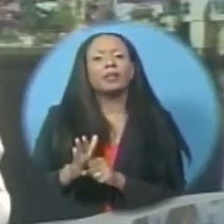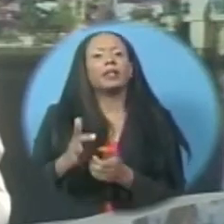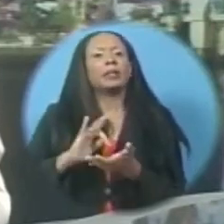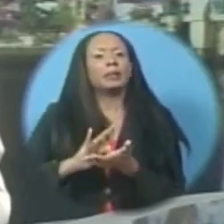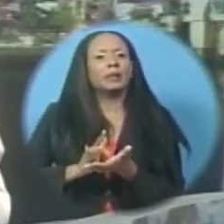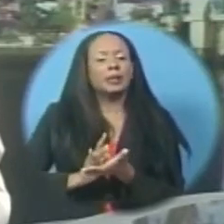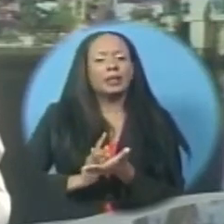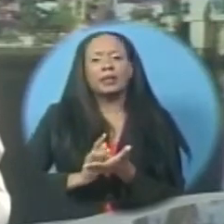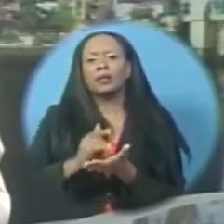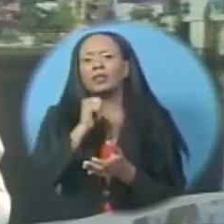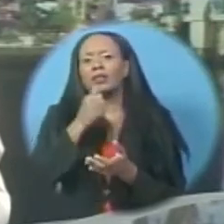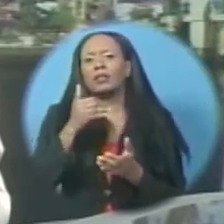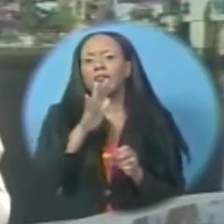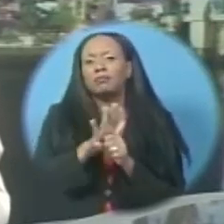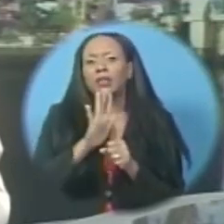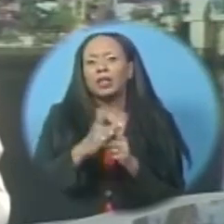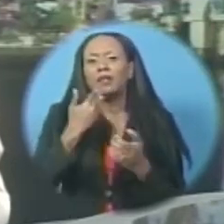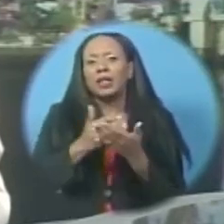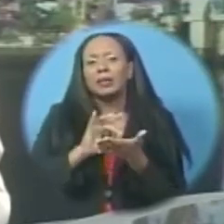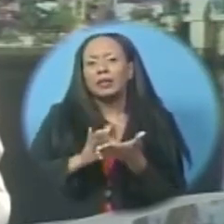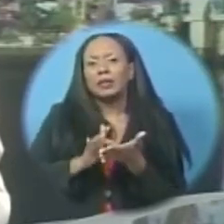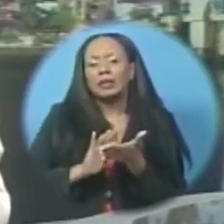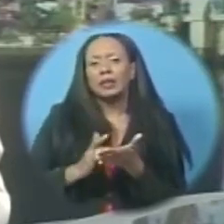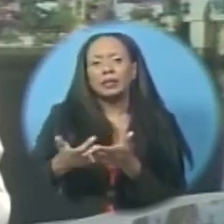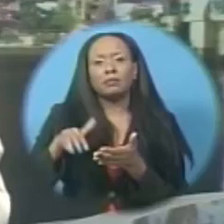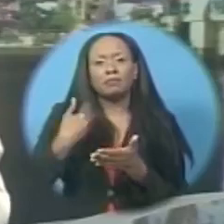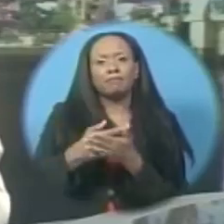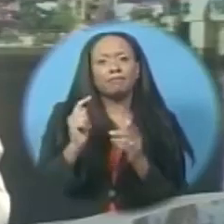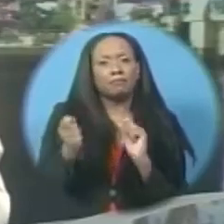substandard drugs are making their way into the country.